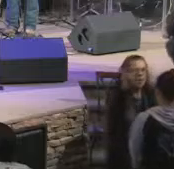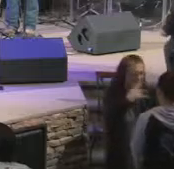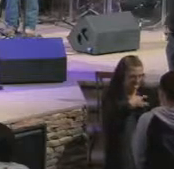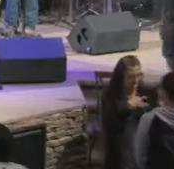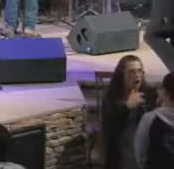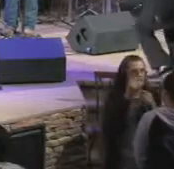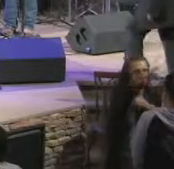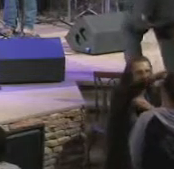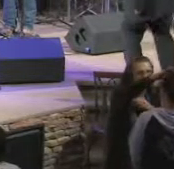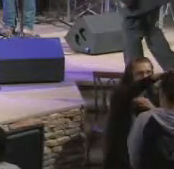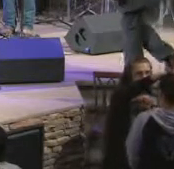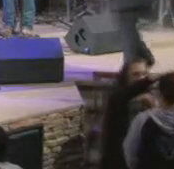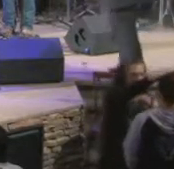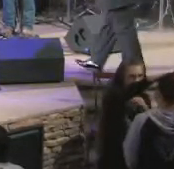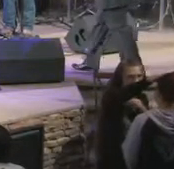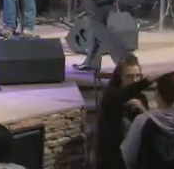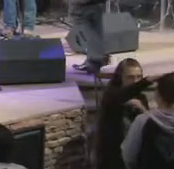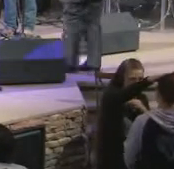Yes.